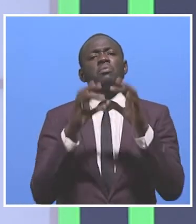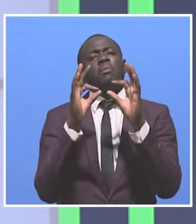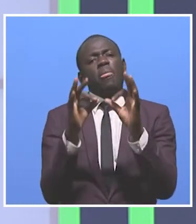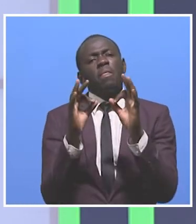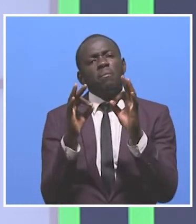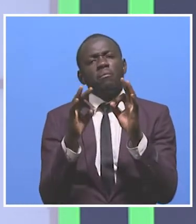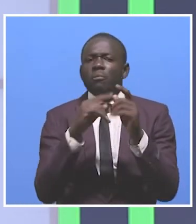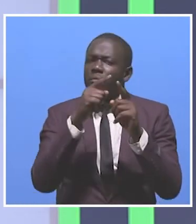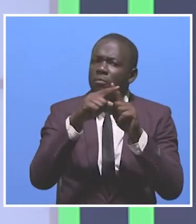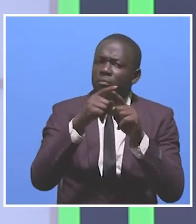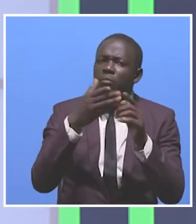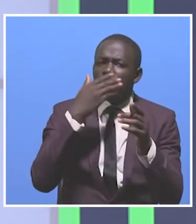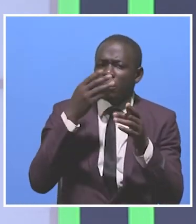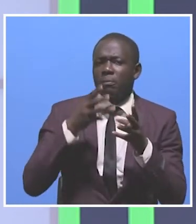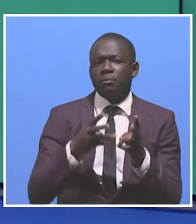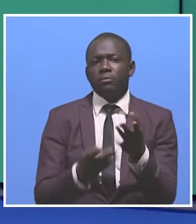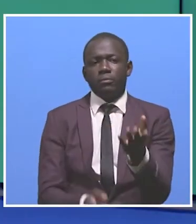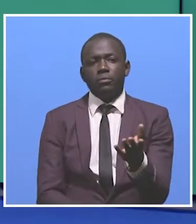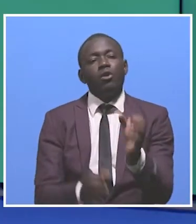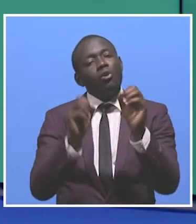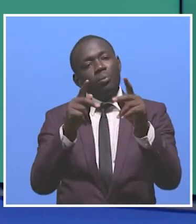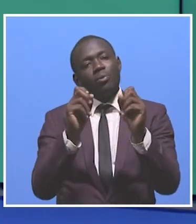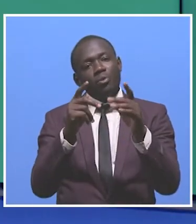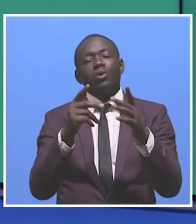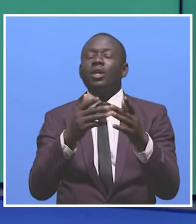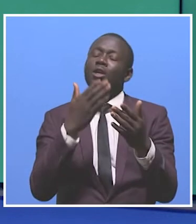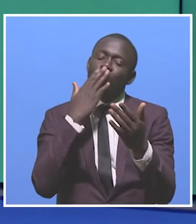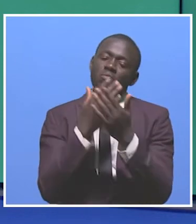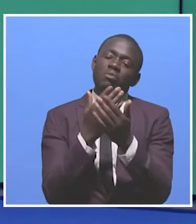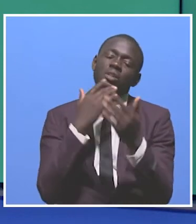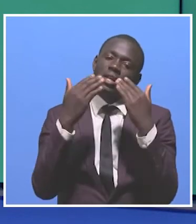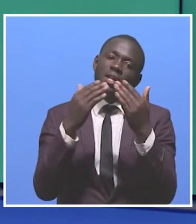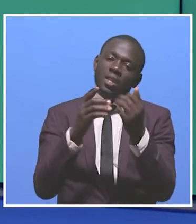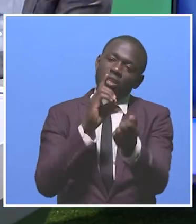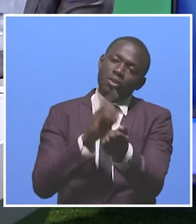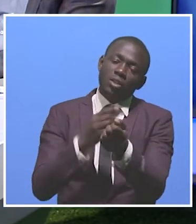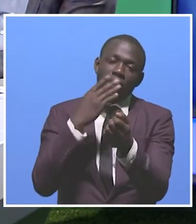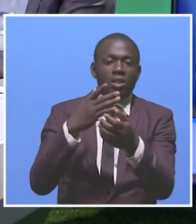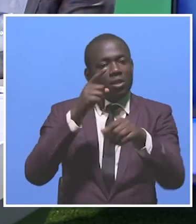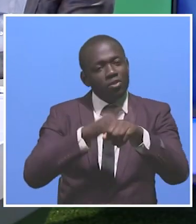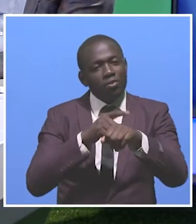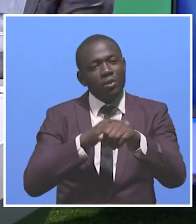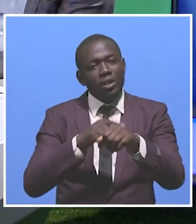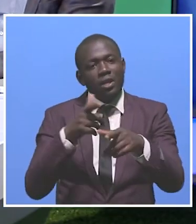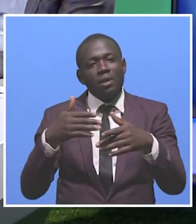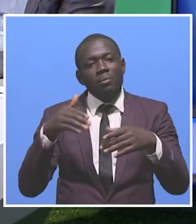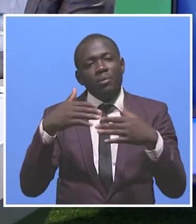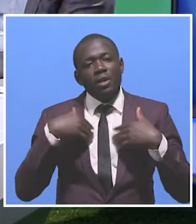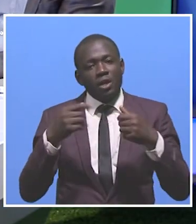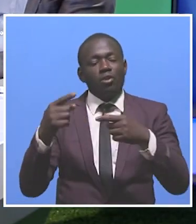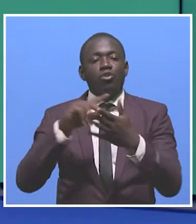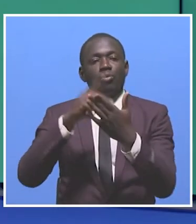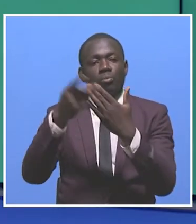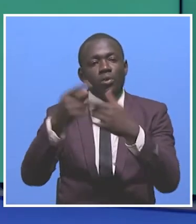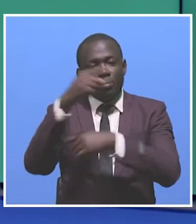and, better way. Okay, strong message there, Dr. Munga. Thank you so much for your time on Inside Health today. Okay, so this